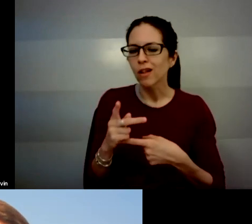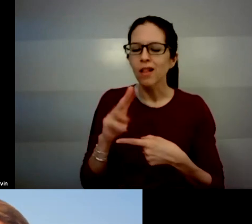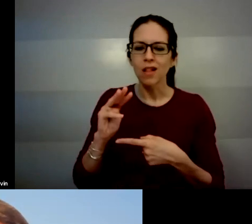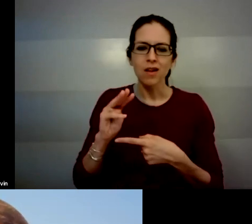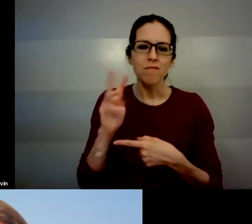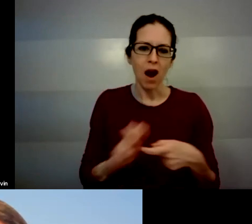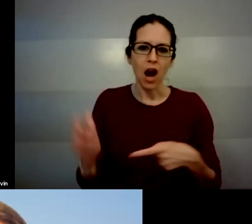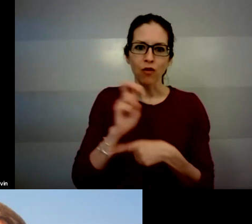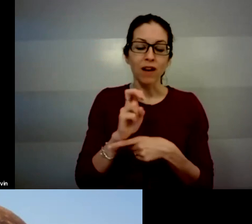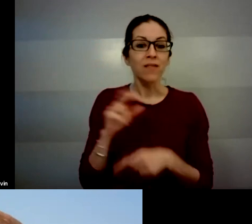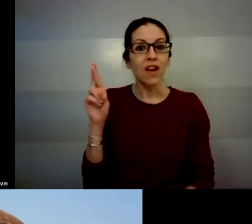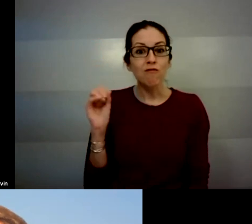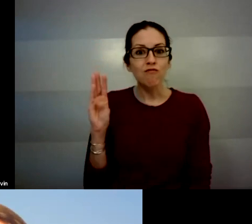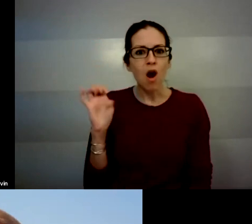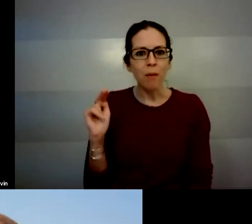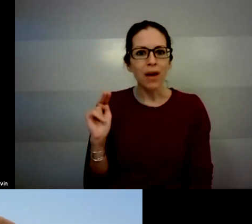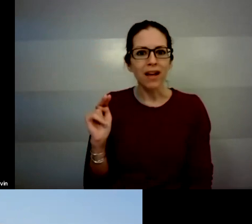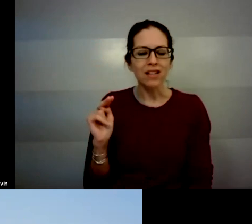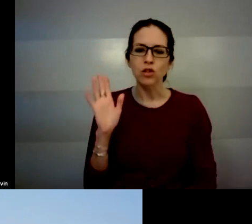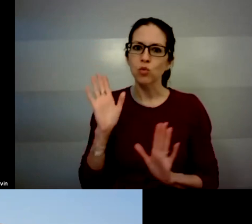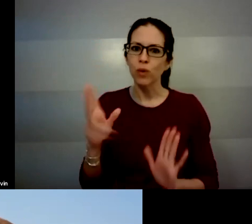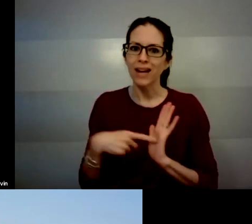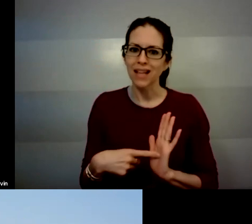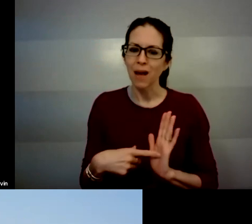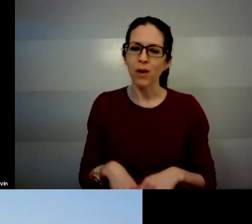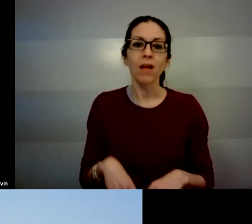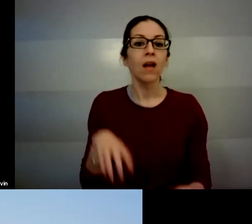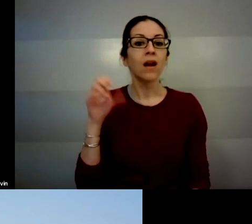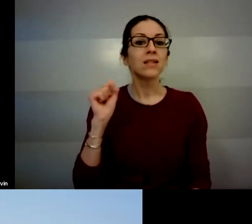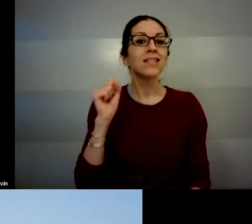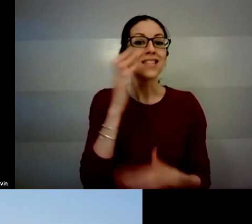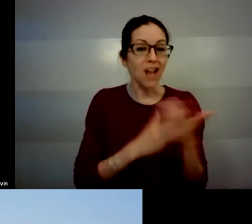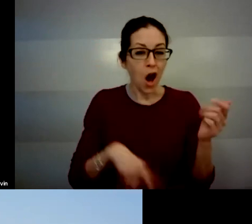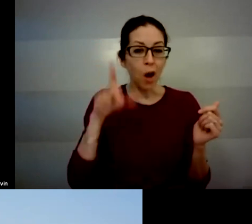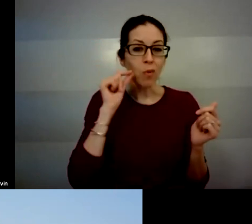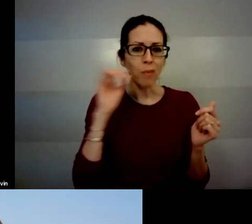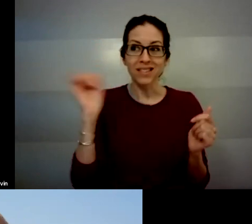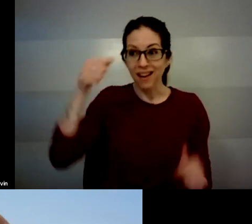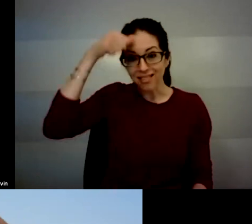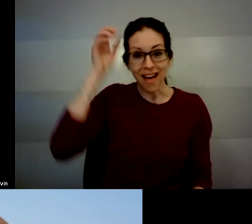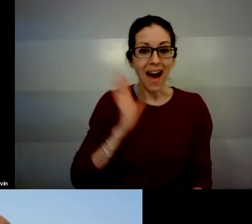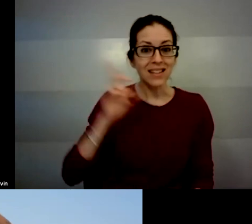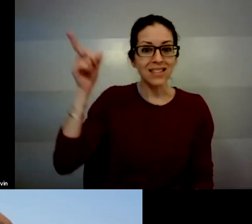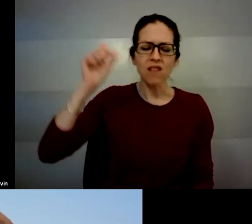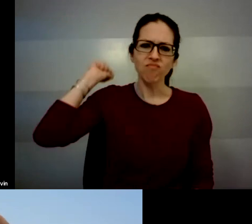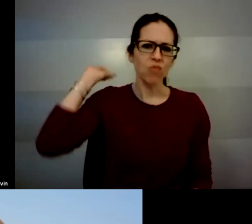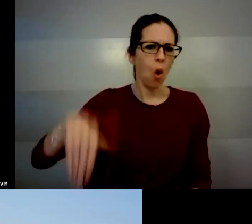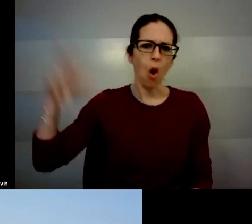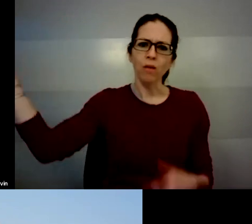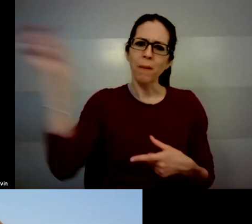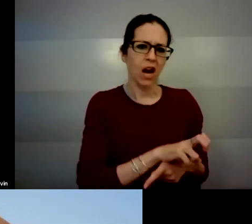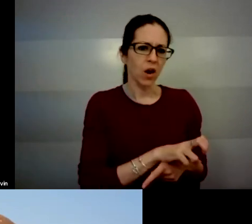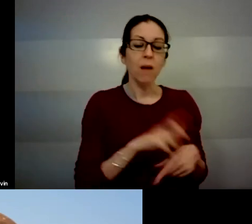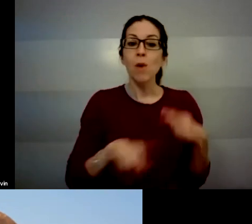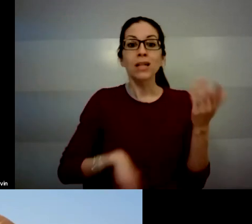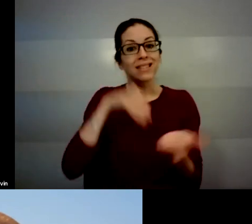a really great example of this. Some robins, like the ones that breed in Alaska, all of those birds migrate. But in the central United